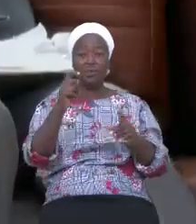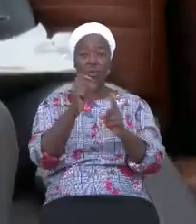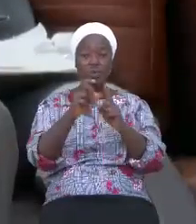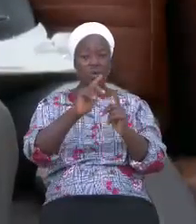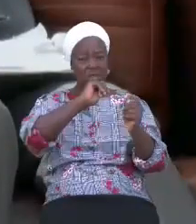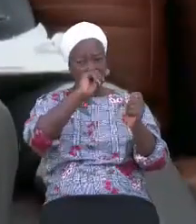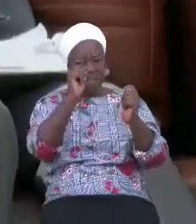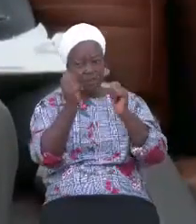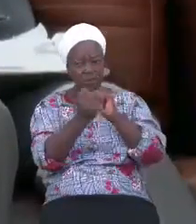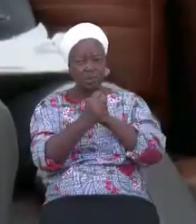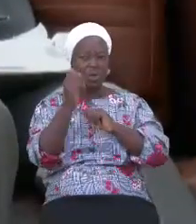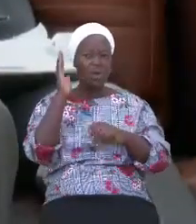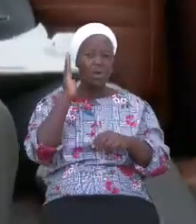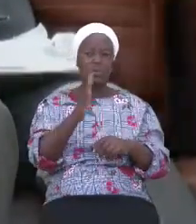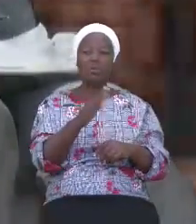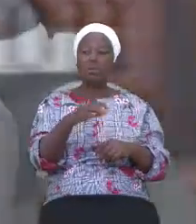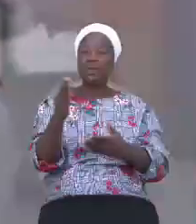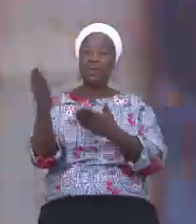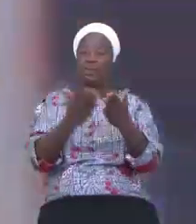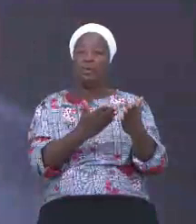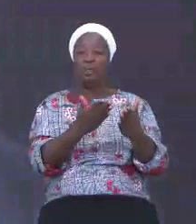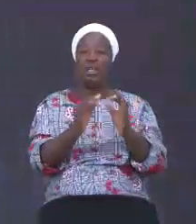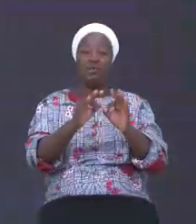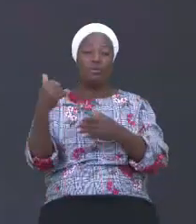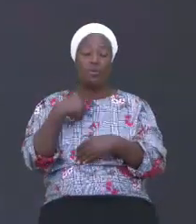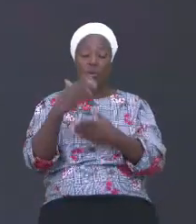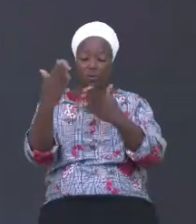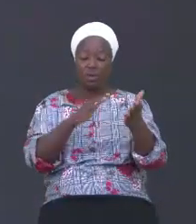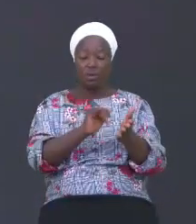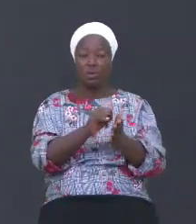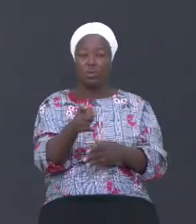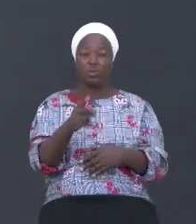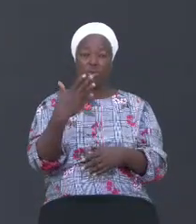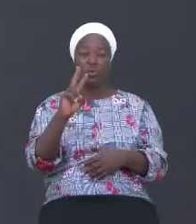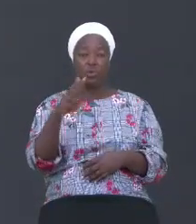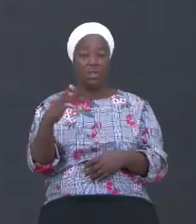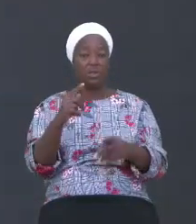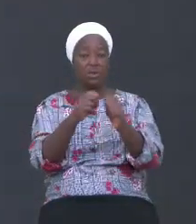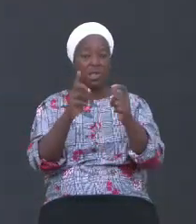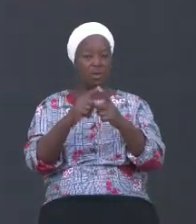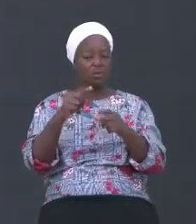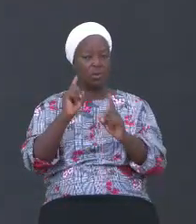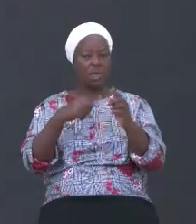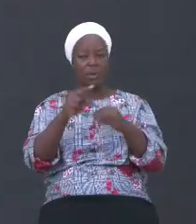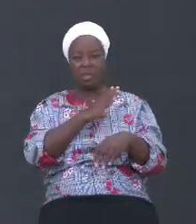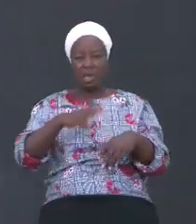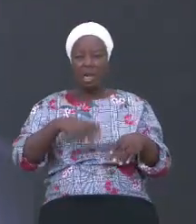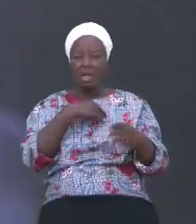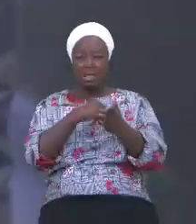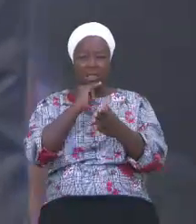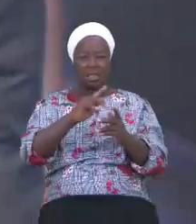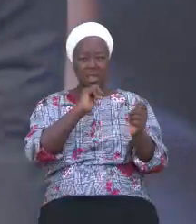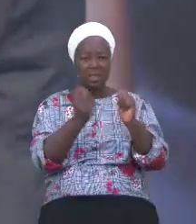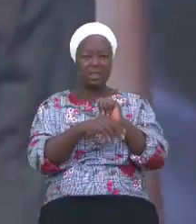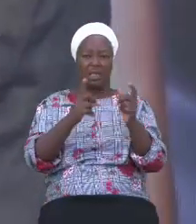transformation. When you bring those two things together, you're talking about Christ, and it is the transfiguration. And you